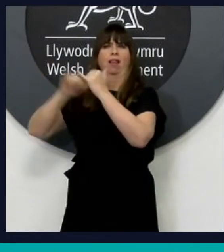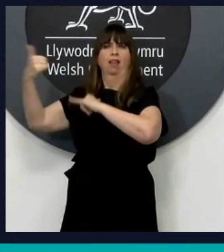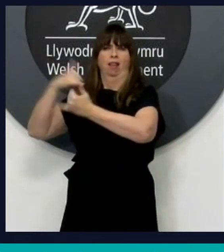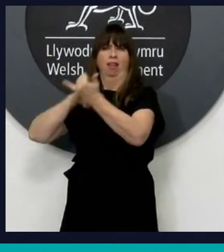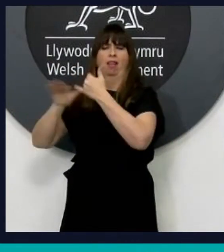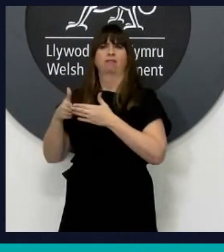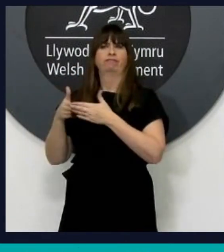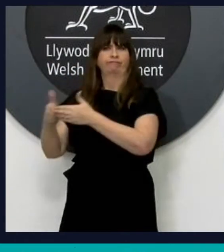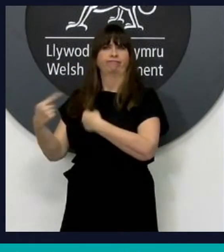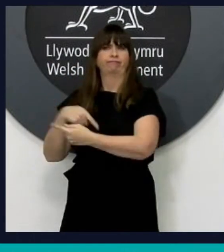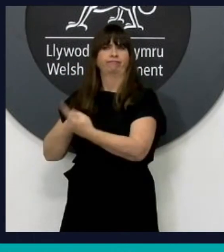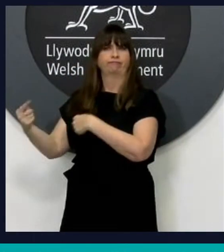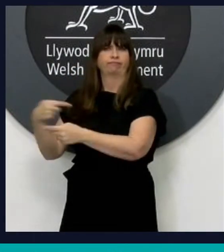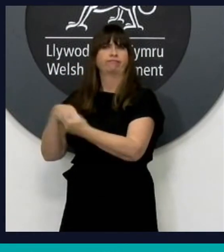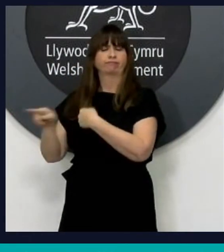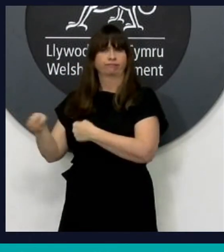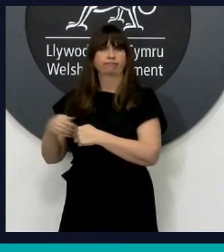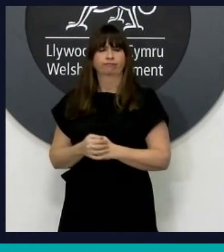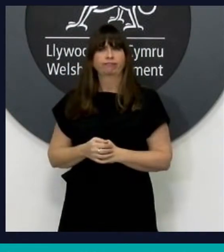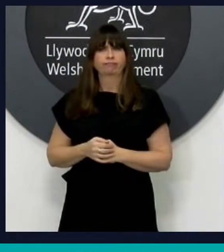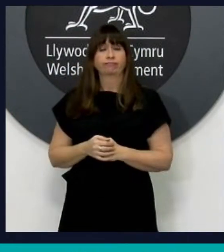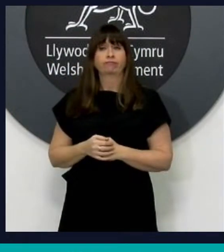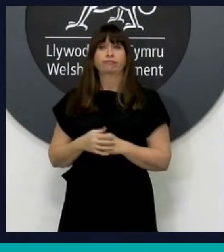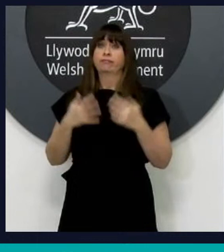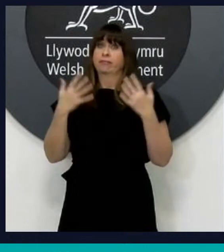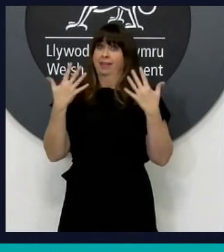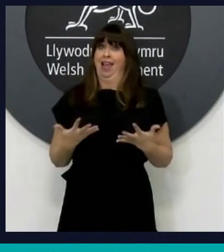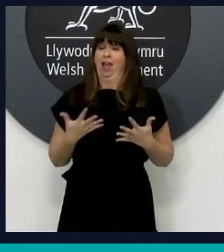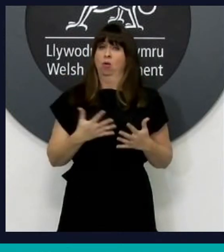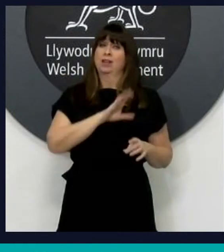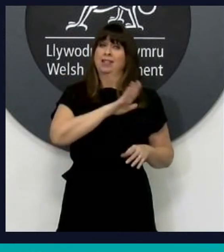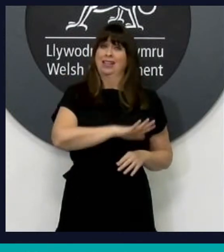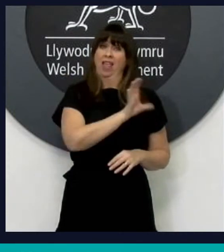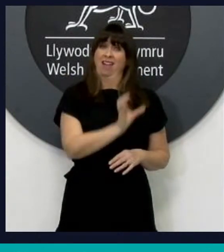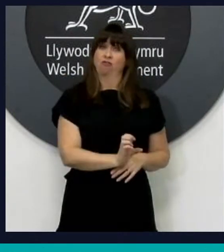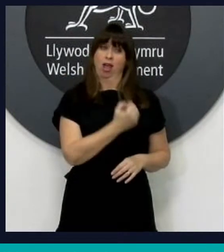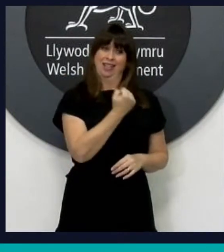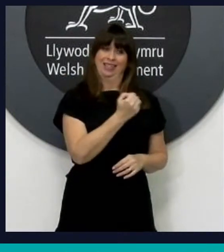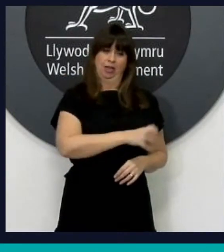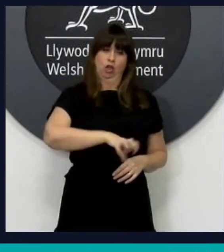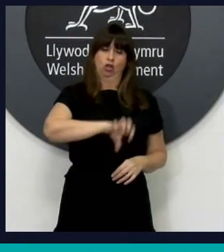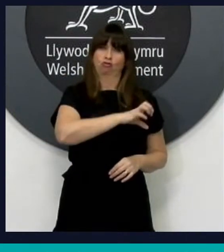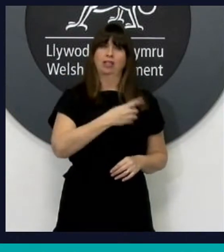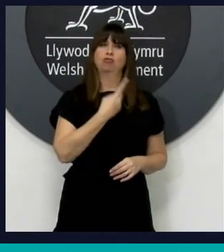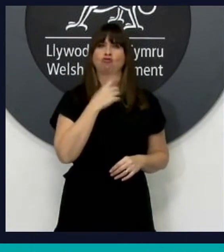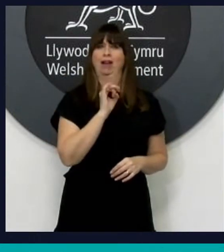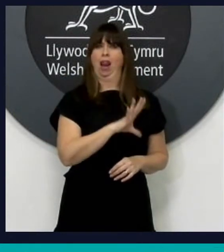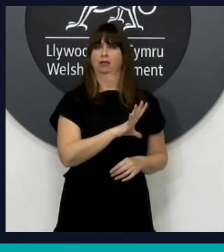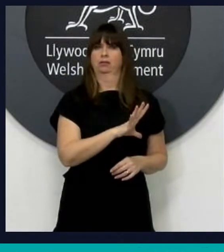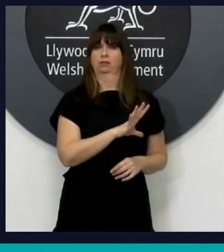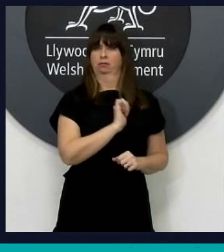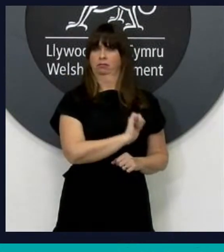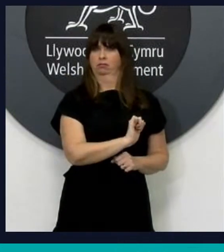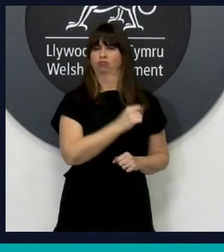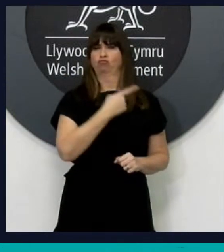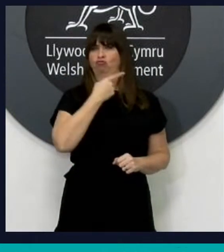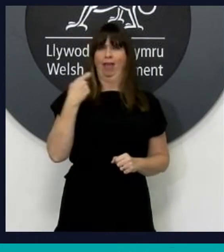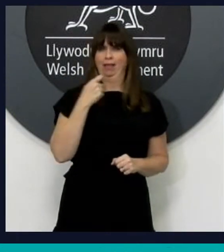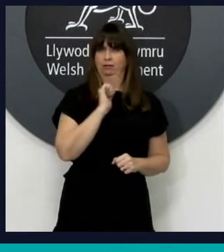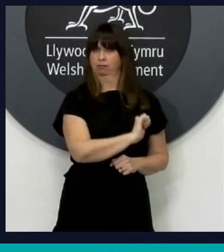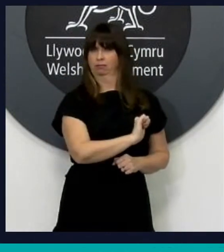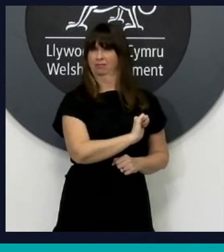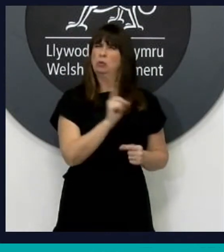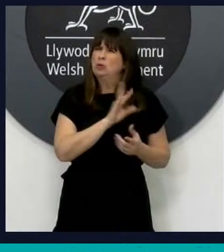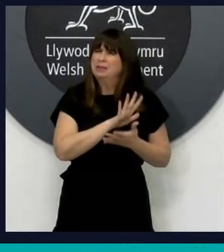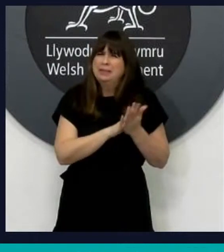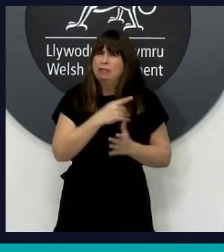taken in the rest of the United Kingdom, we've placed 10 Southern African countries on the red list for international travel. Now,